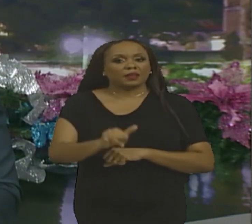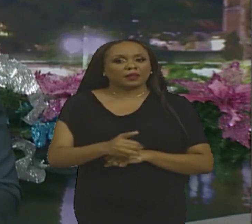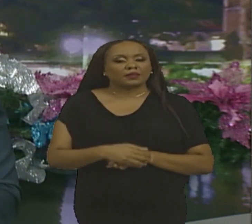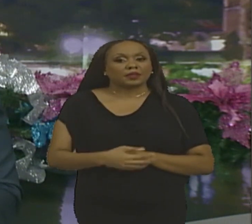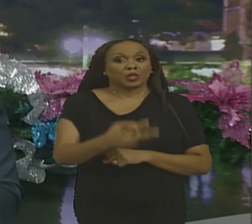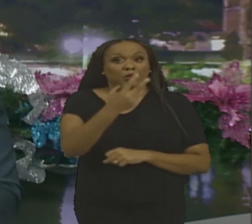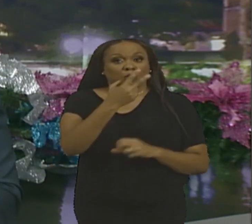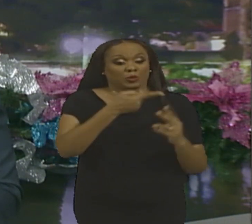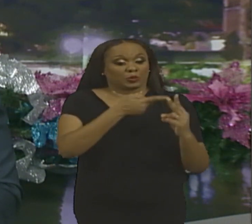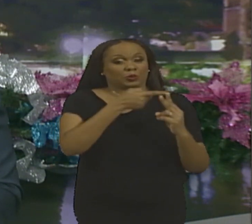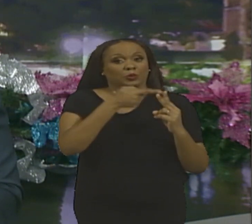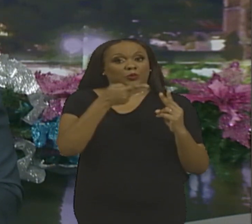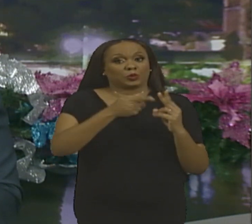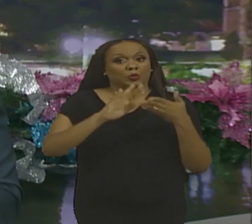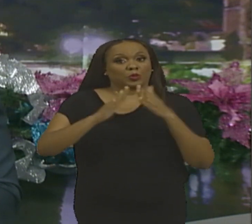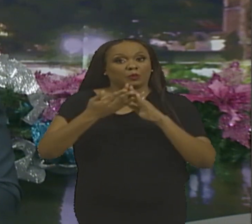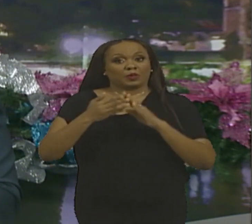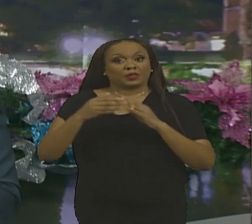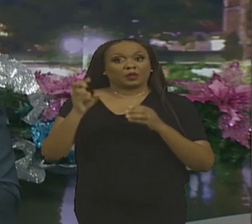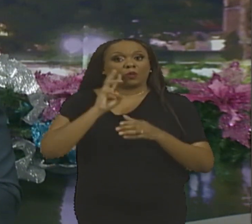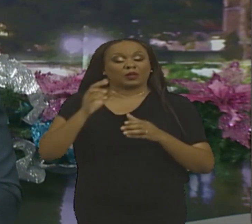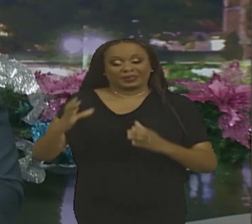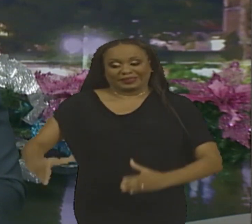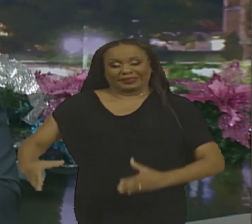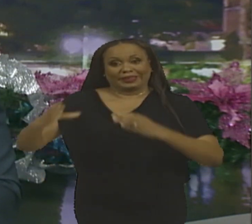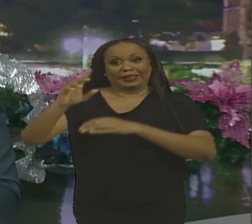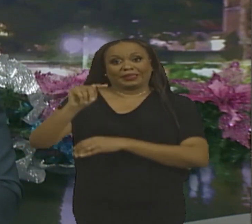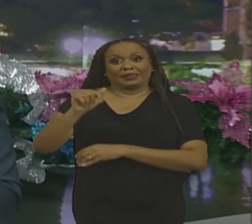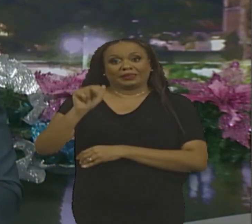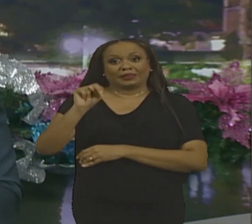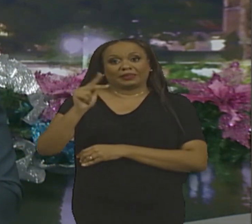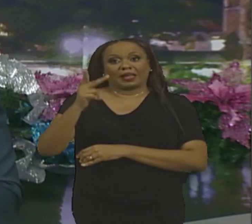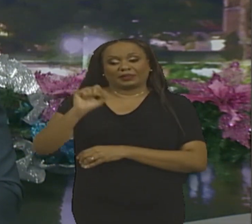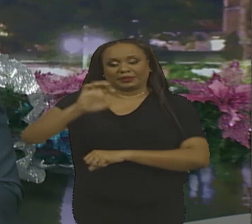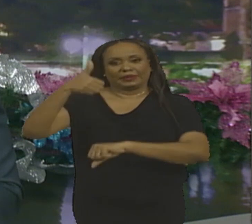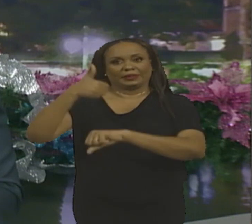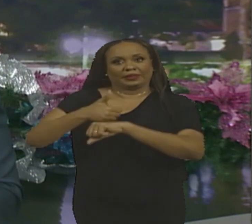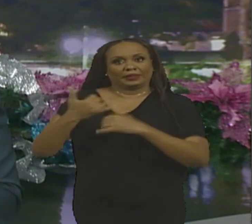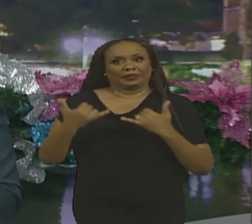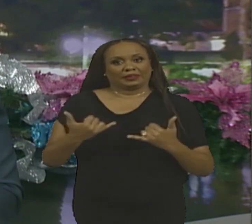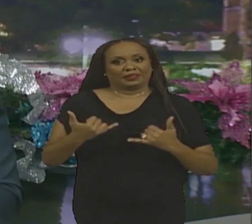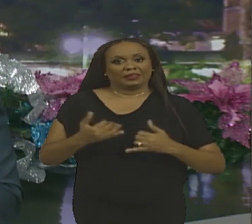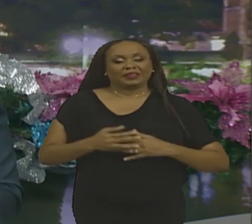were officially activated in Horse Hill, St. Joseph. Our Lorna Jones was there.